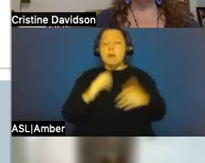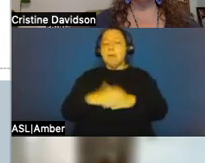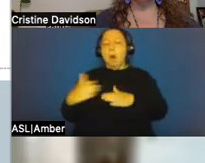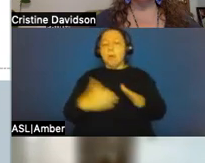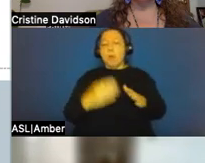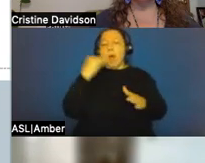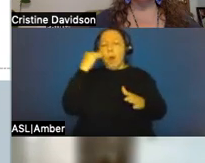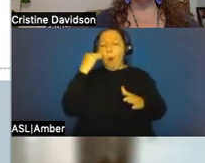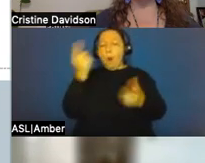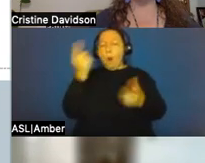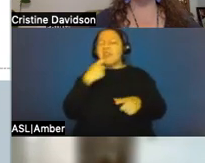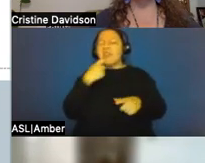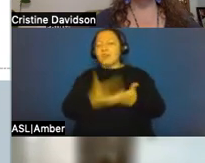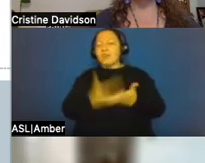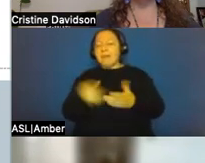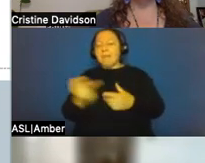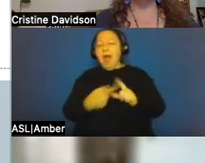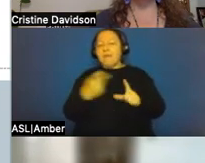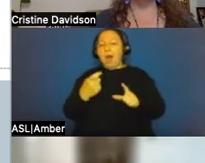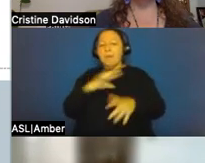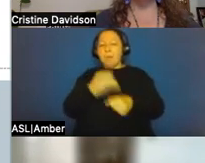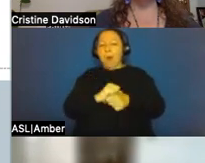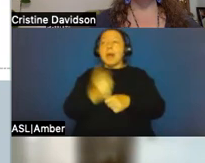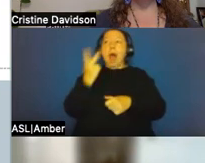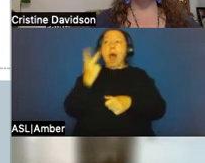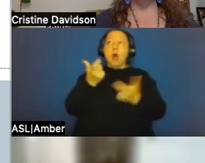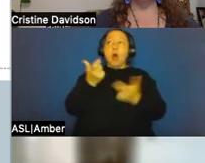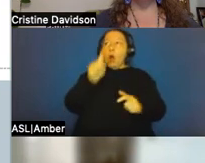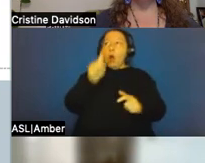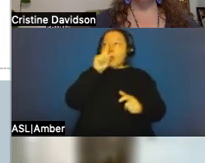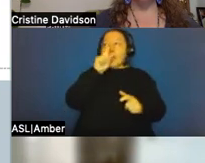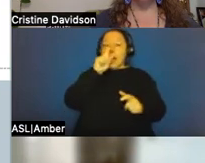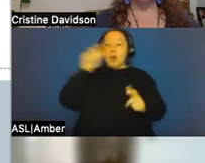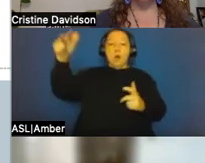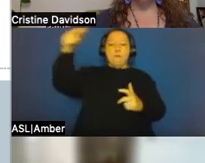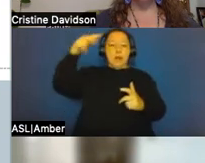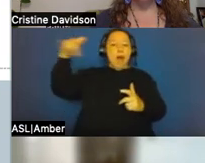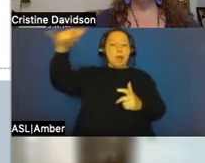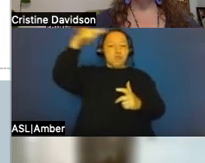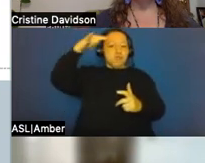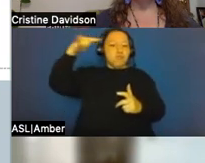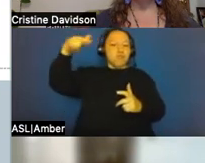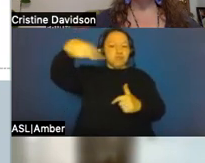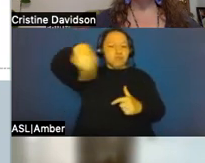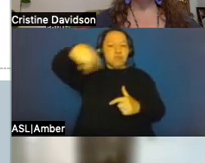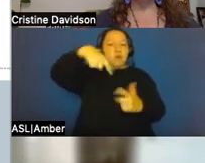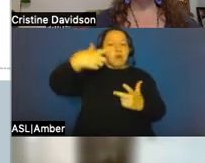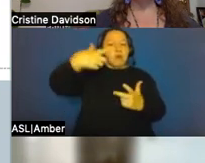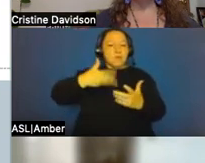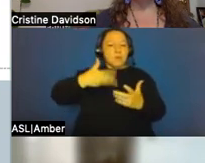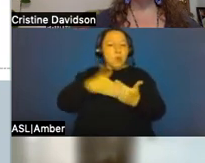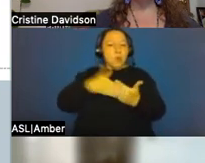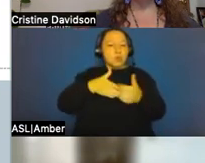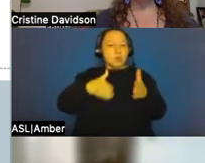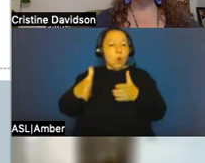saw a big eagle circling over the road. And to some of us, that means something. To some people, it means nothing. But